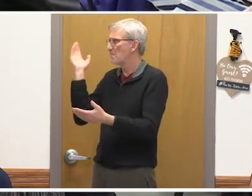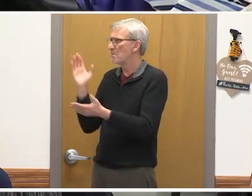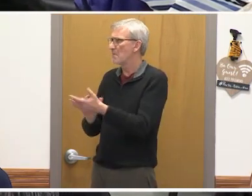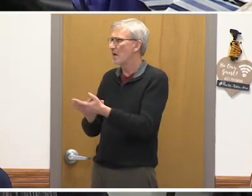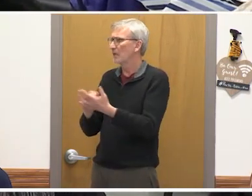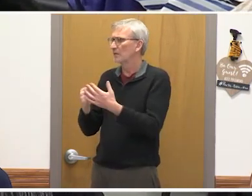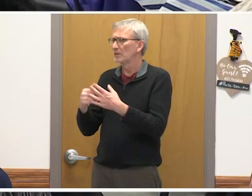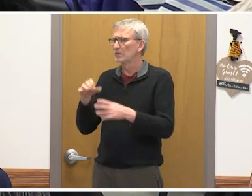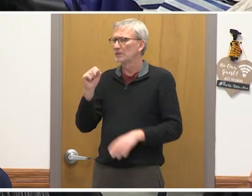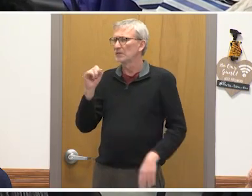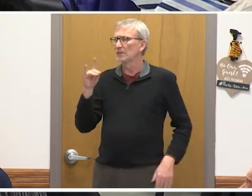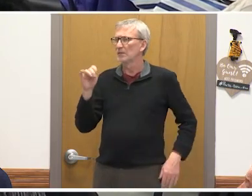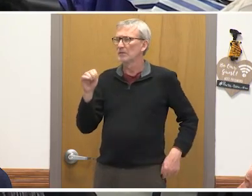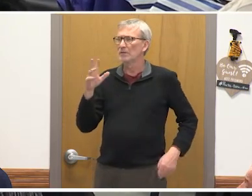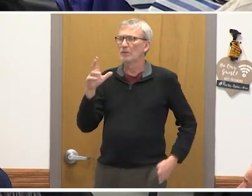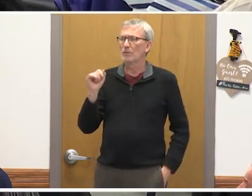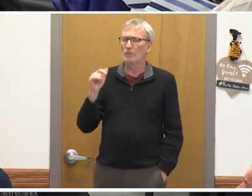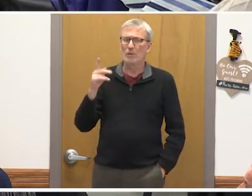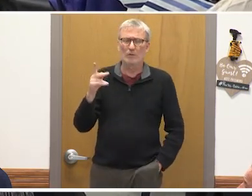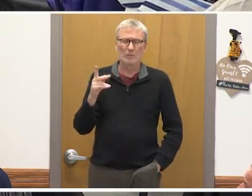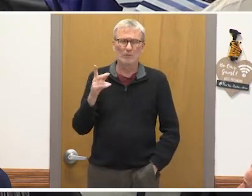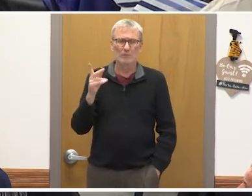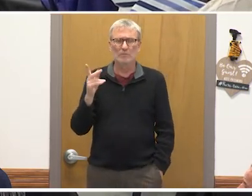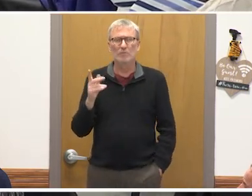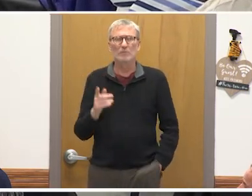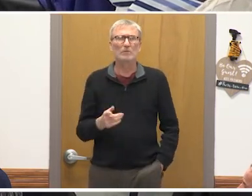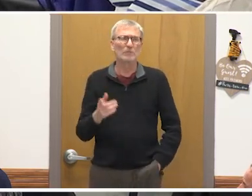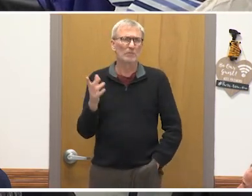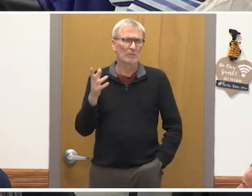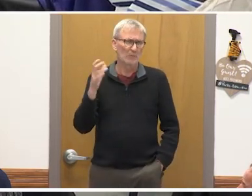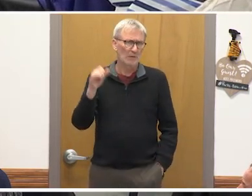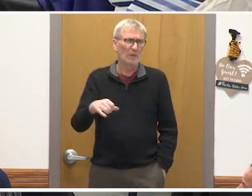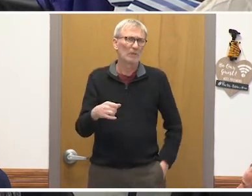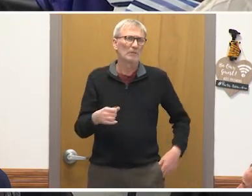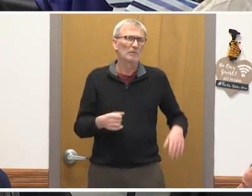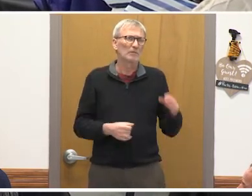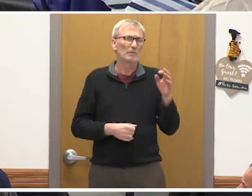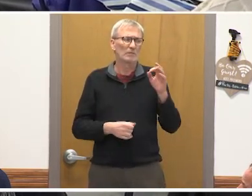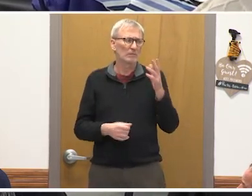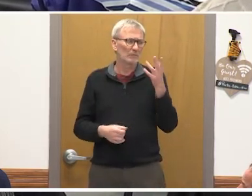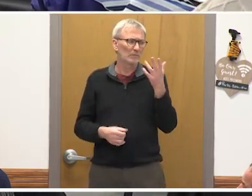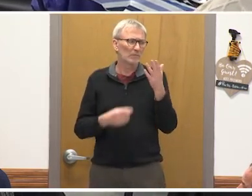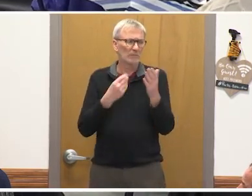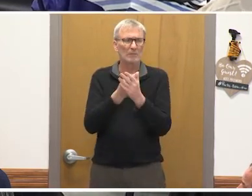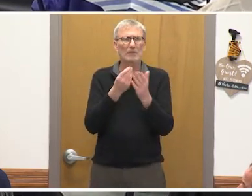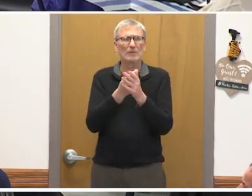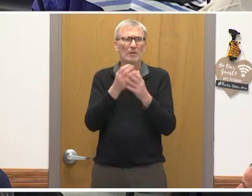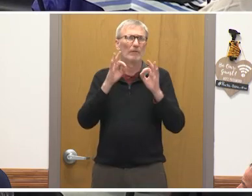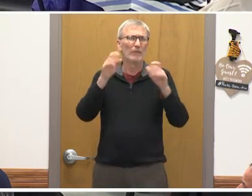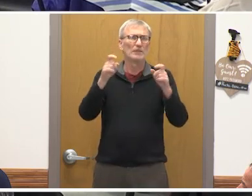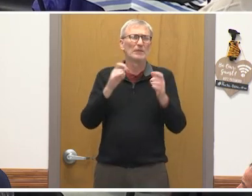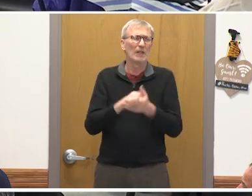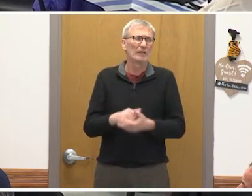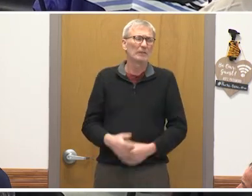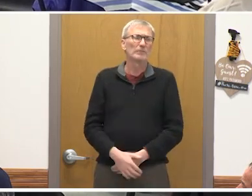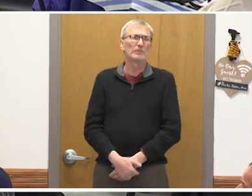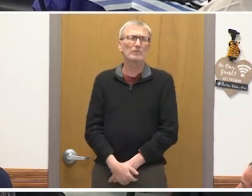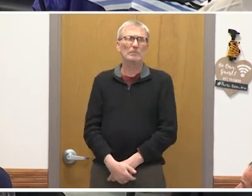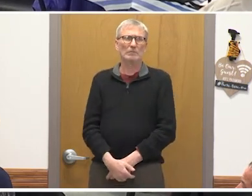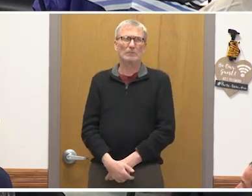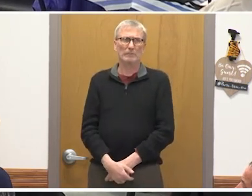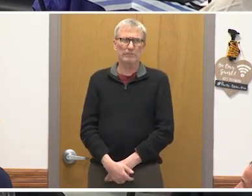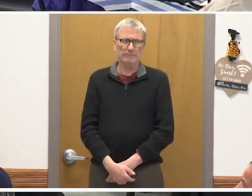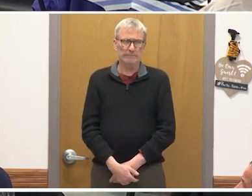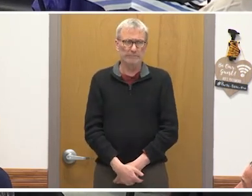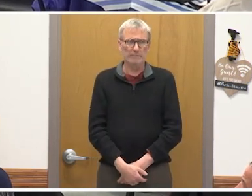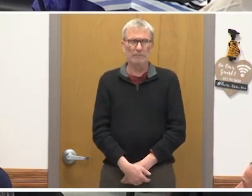like that for 50 years. I can only speak for the first 50 I got. Is there any budget or money to fix that sidewalk across the street when you all begin to